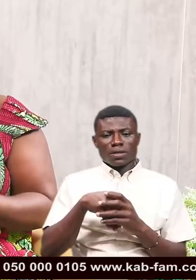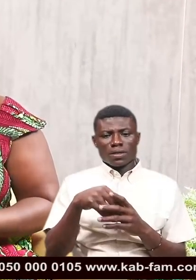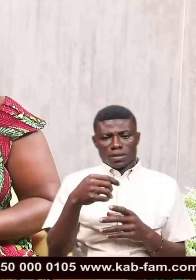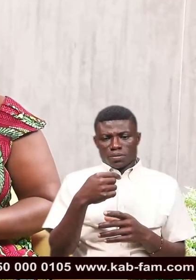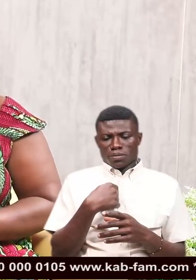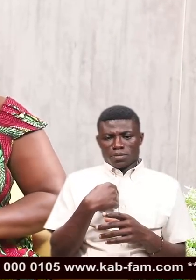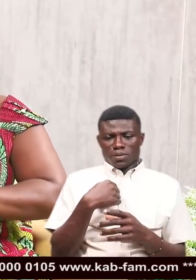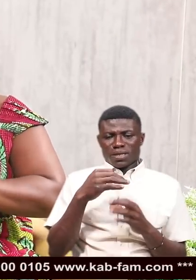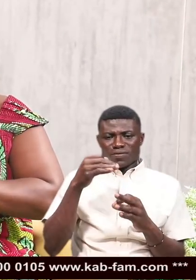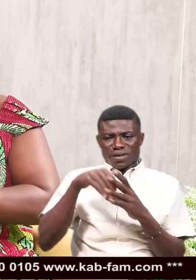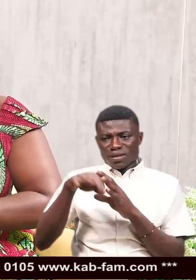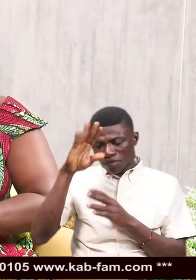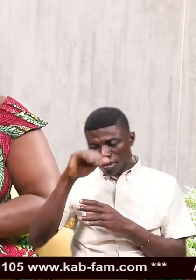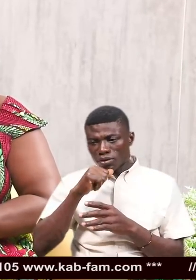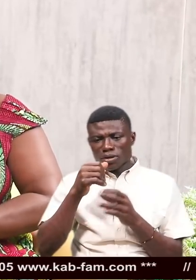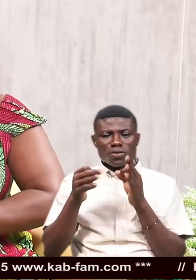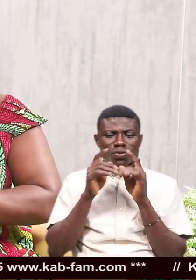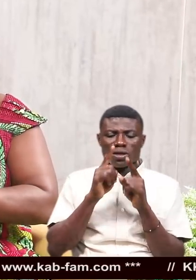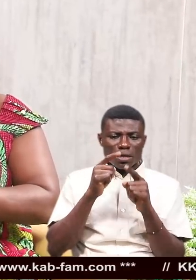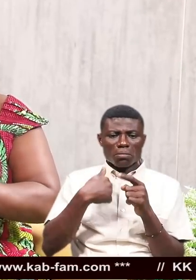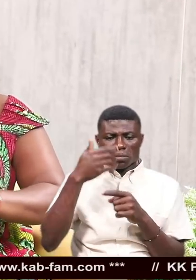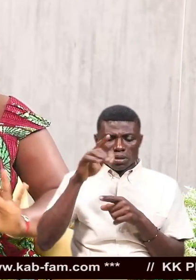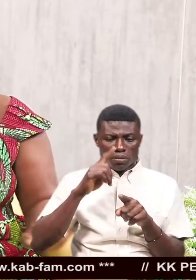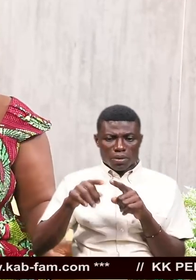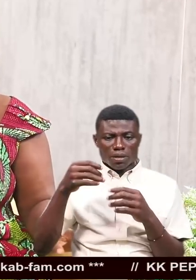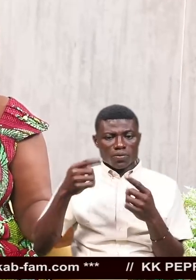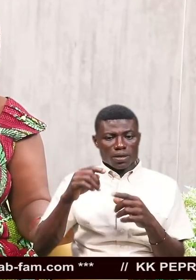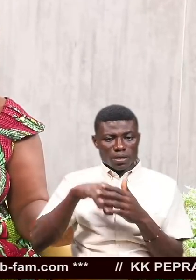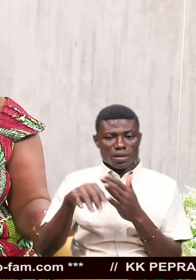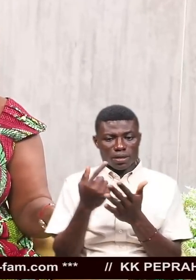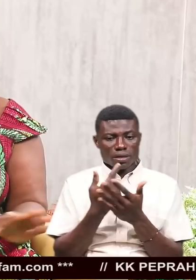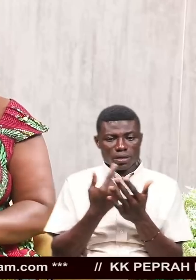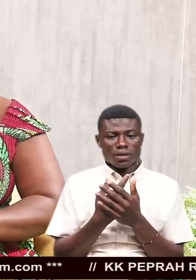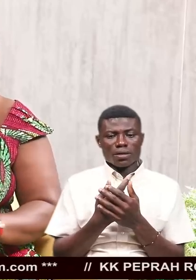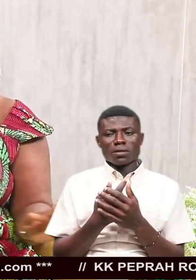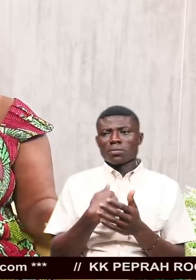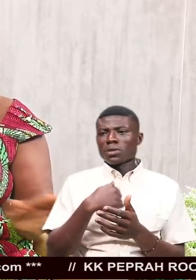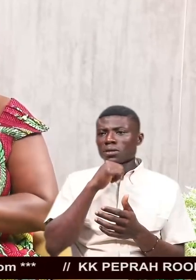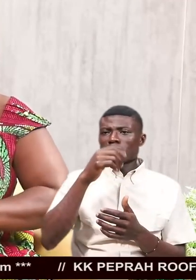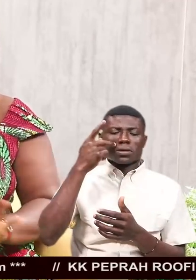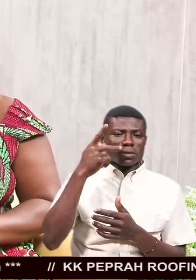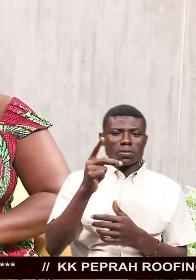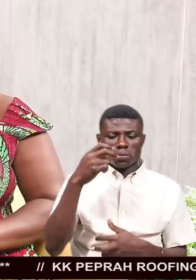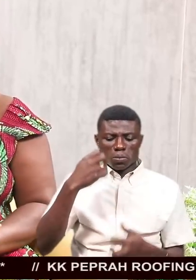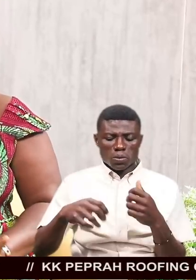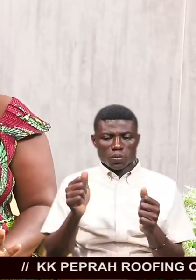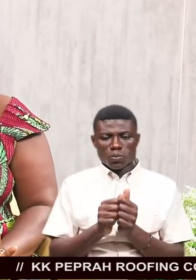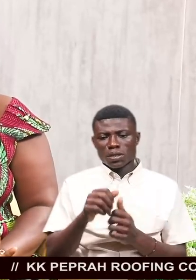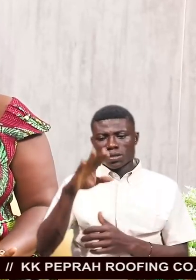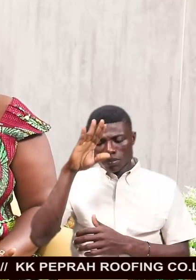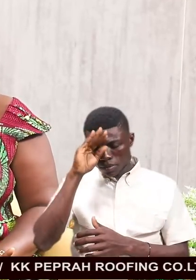wan ka de a minti mintre but owo gana ne de me hu o how be